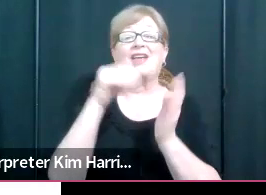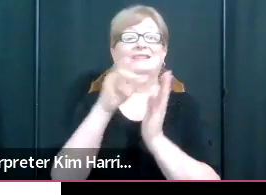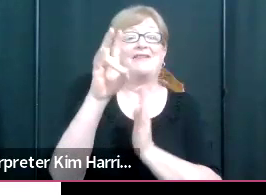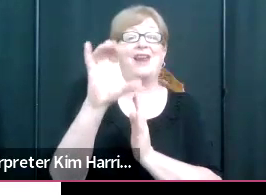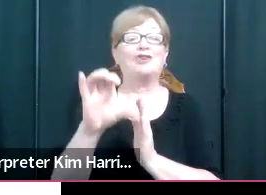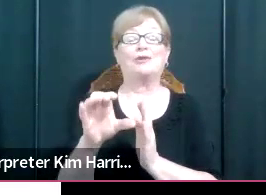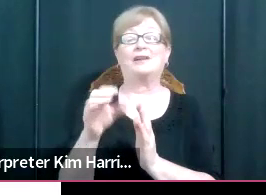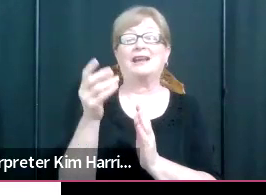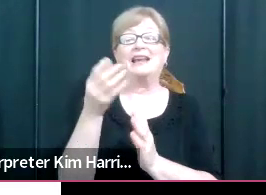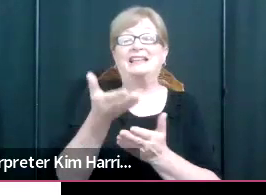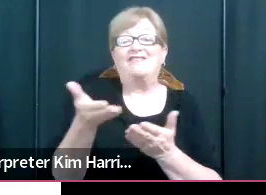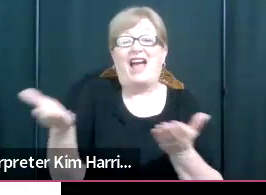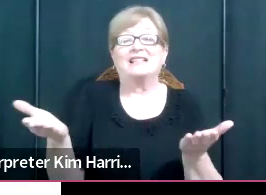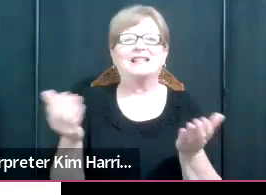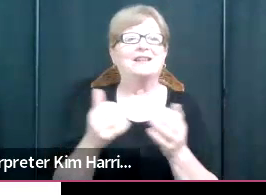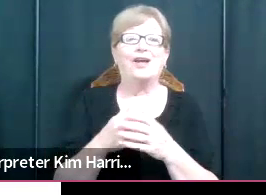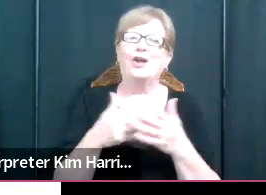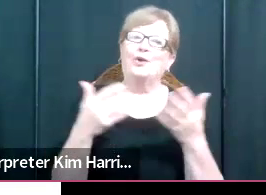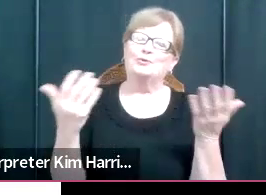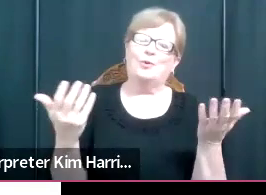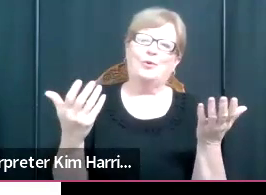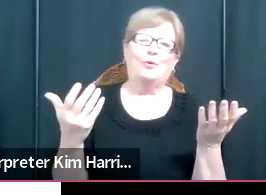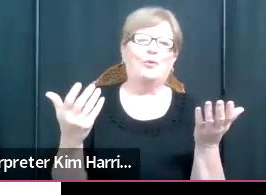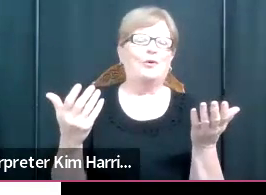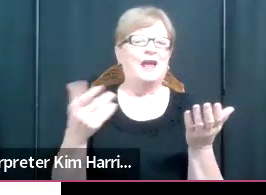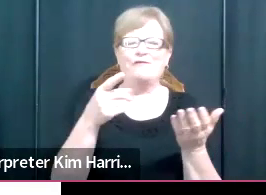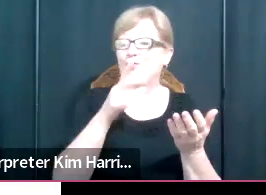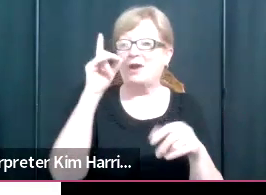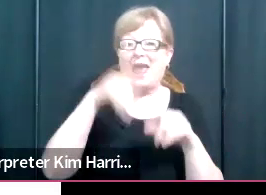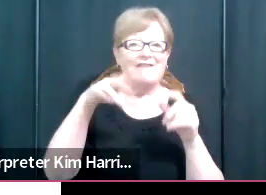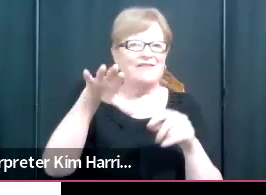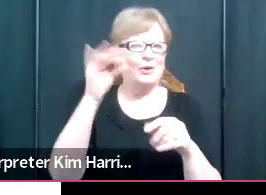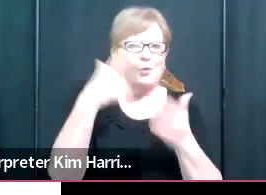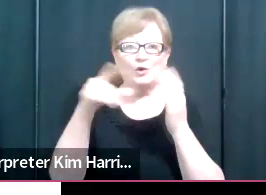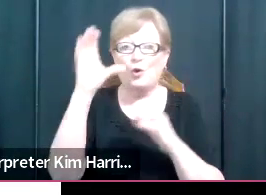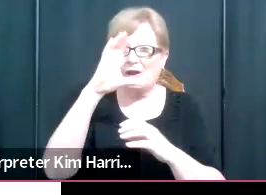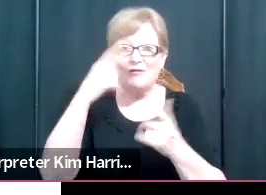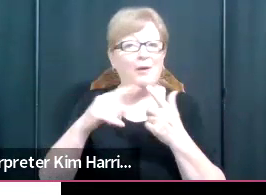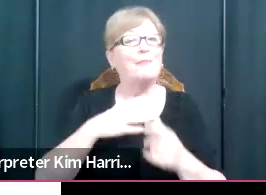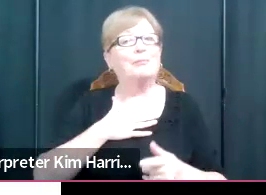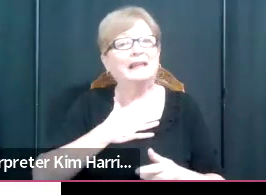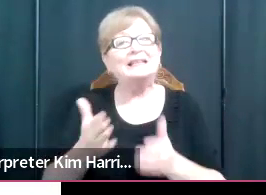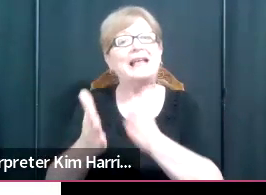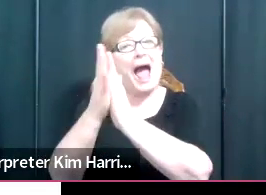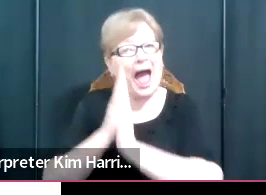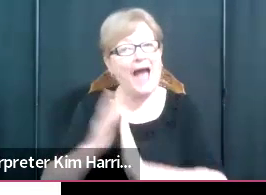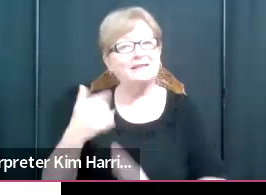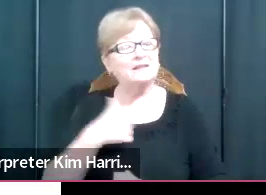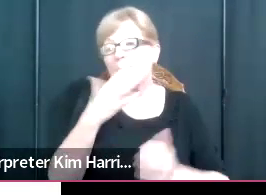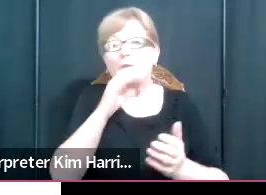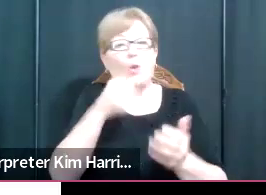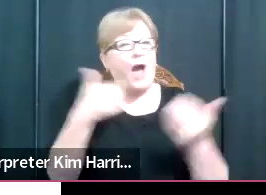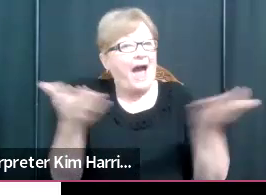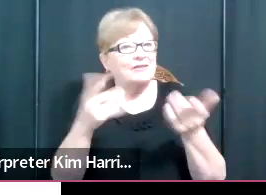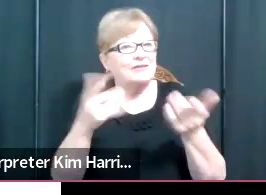that's listed on our website. So if you don't see what you're looking for, please reach out and ask us, because we might not have something in the